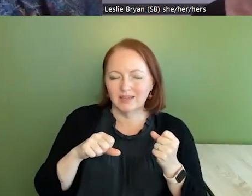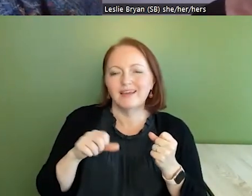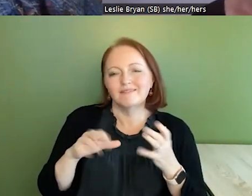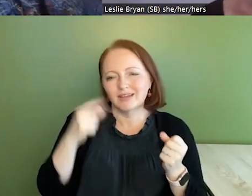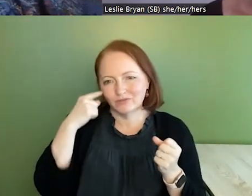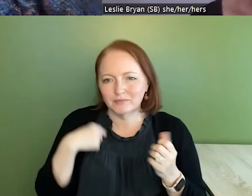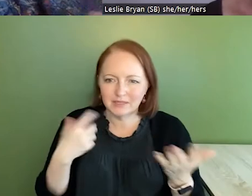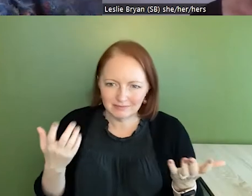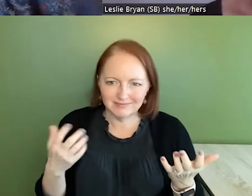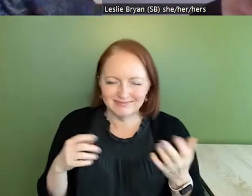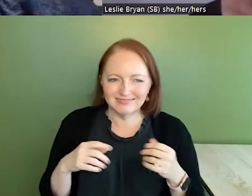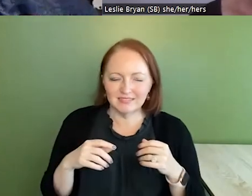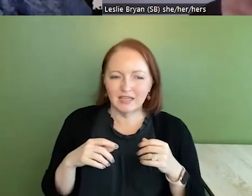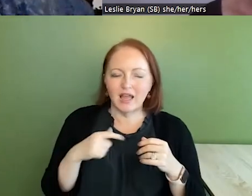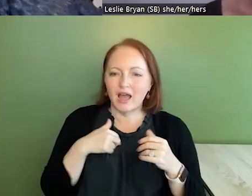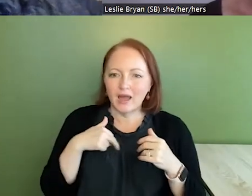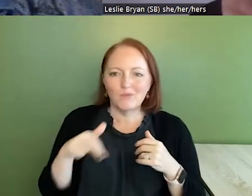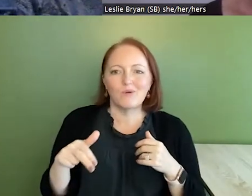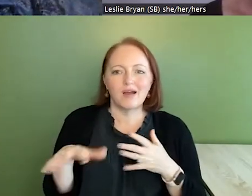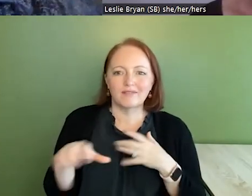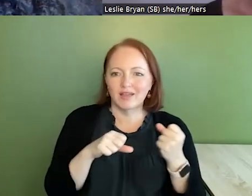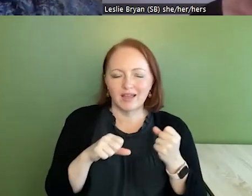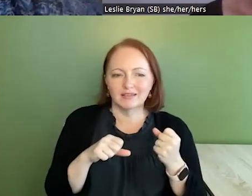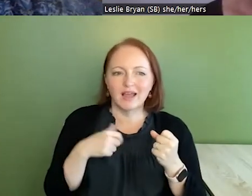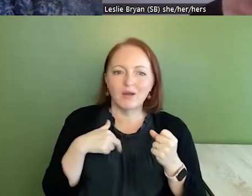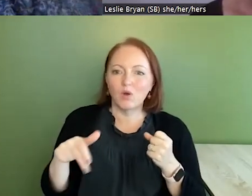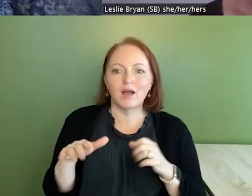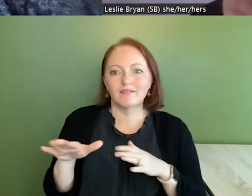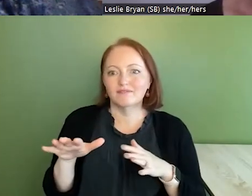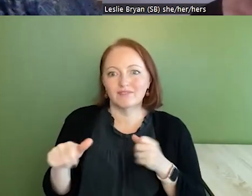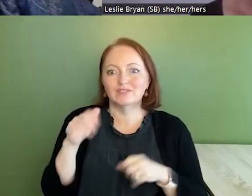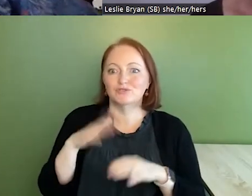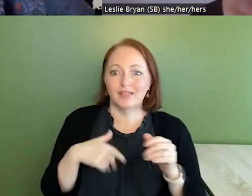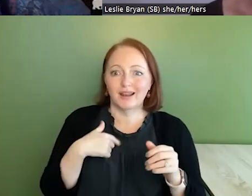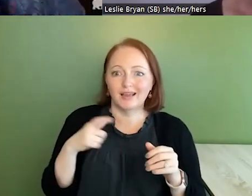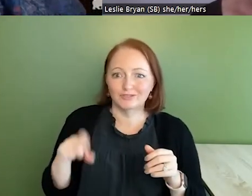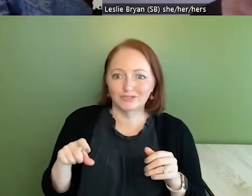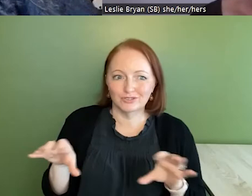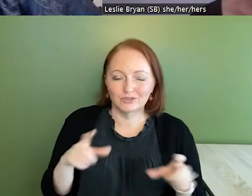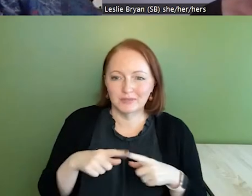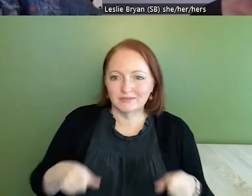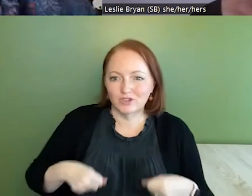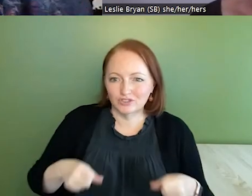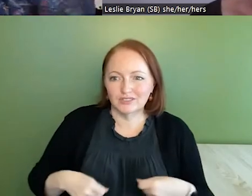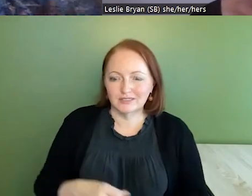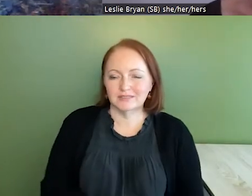me. But I walk at a pace that I should not be walking at, given my crutches. And